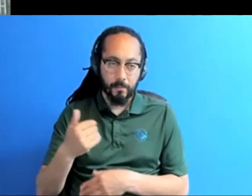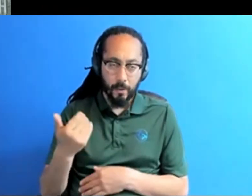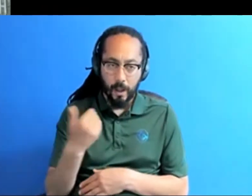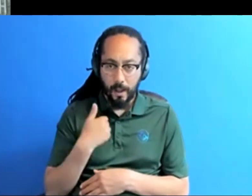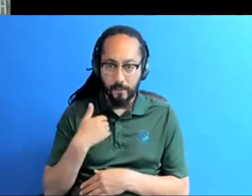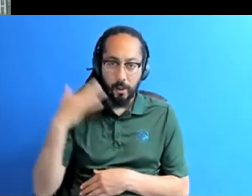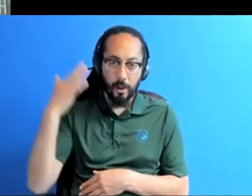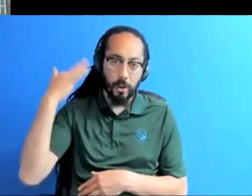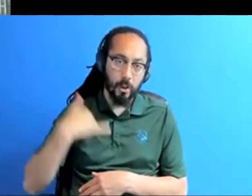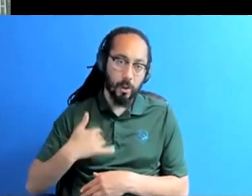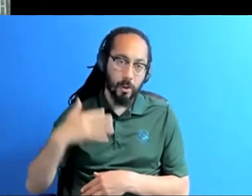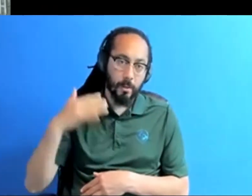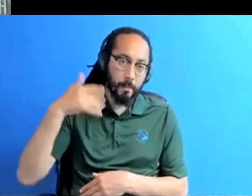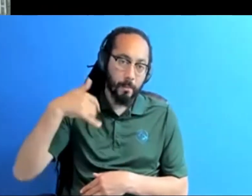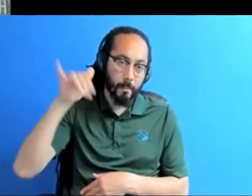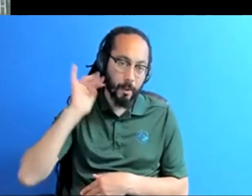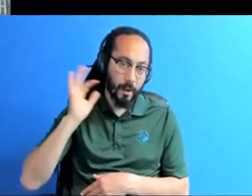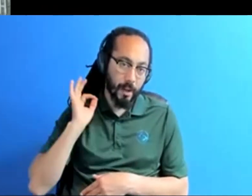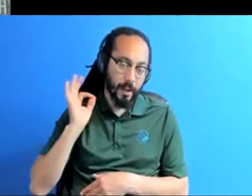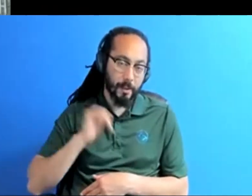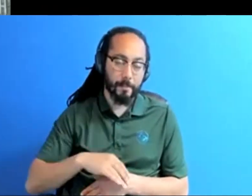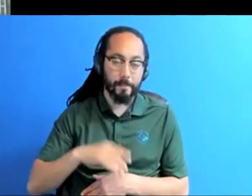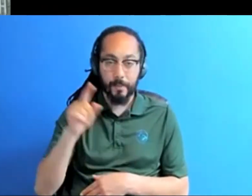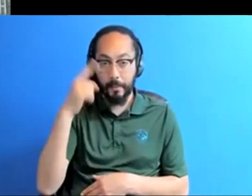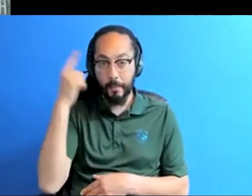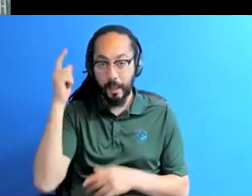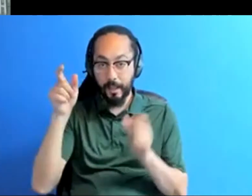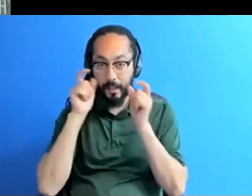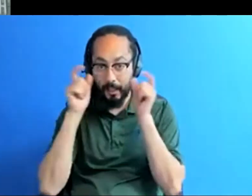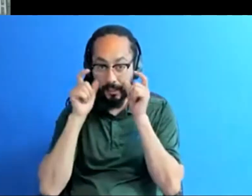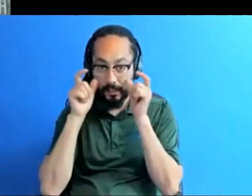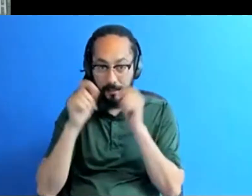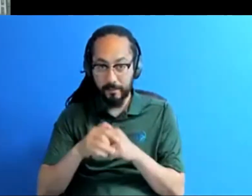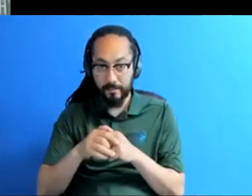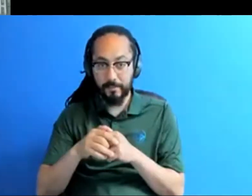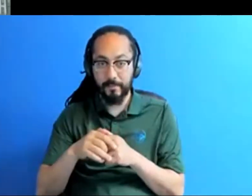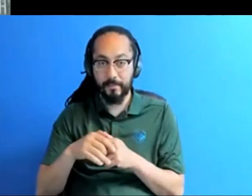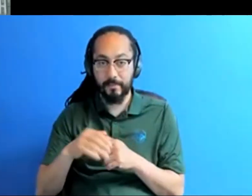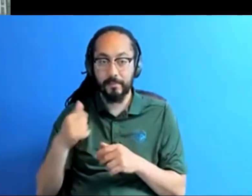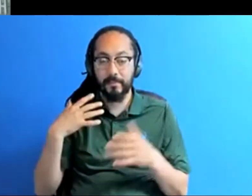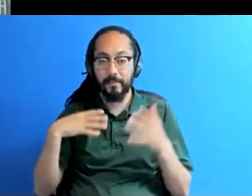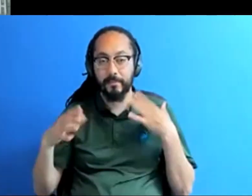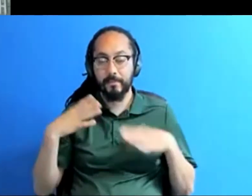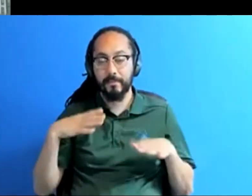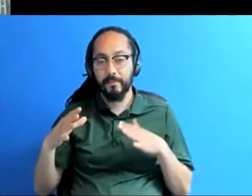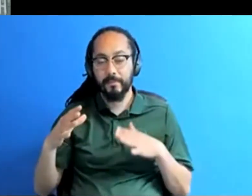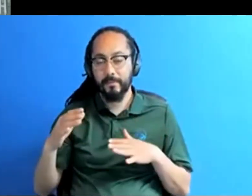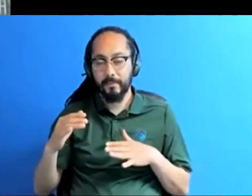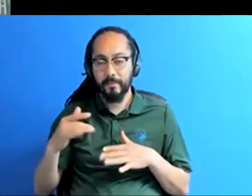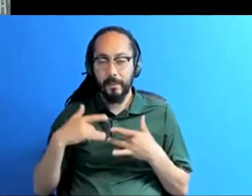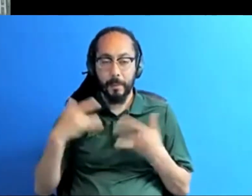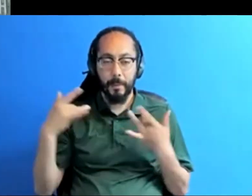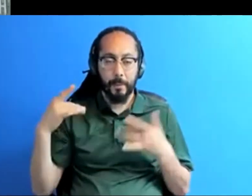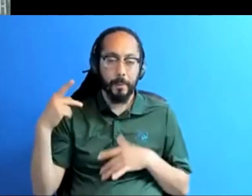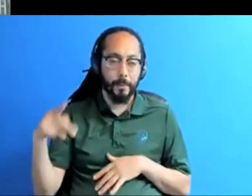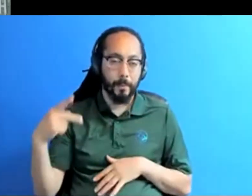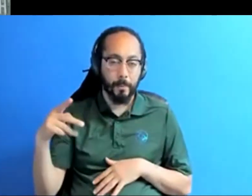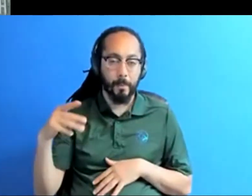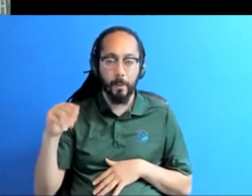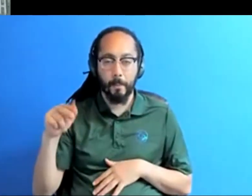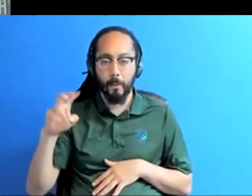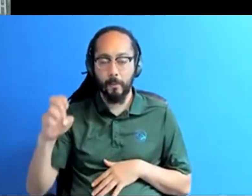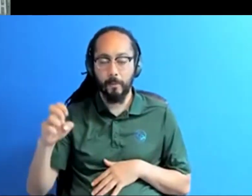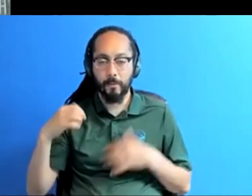shoulder-length blonde hair, black-rimmed glasses. I'm wearing a mauve cardigan and a black